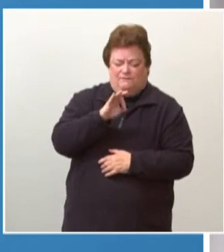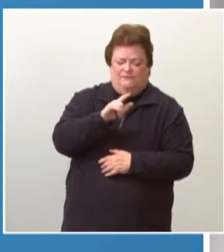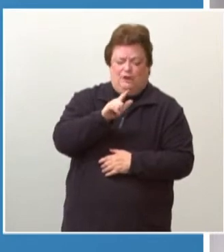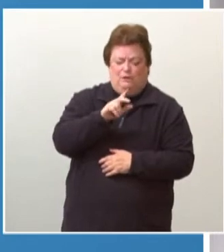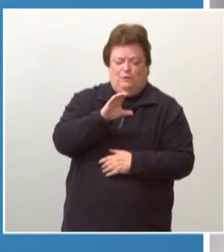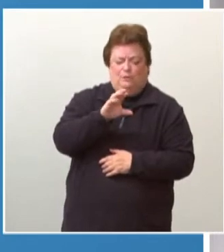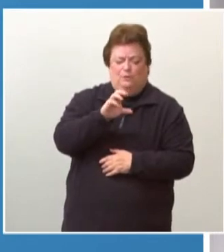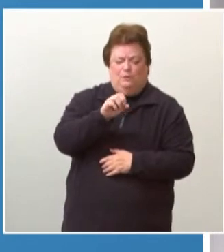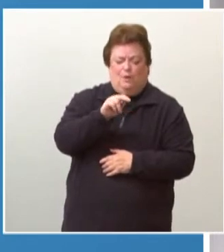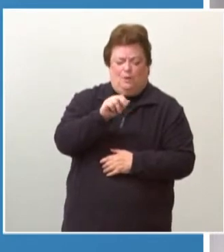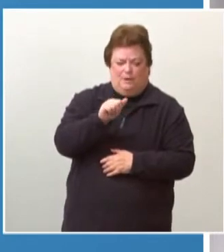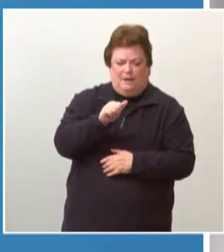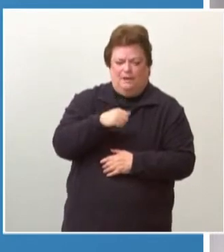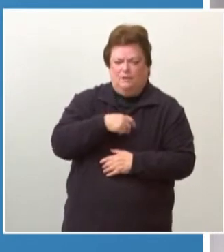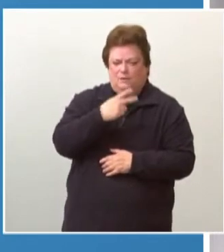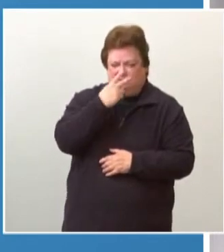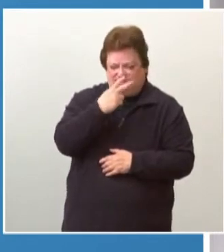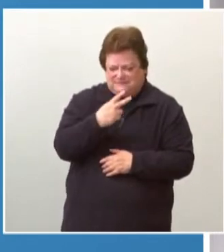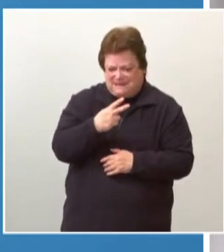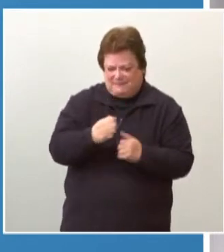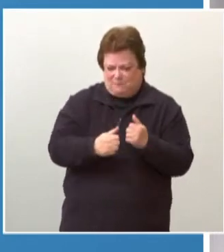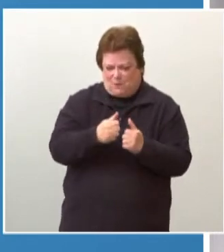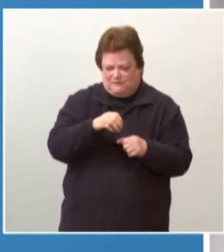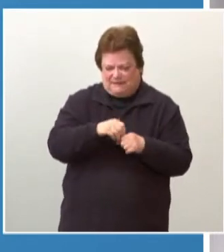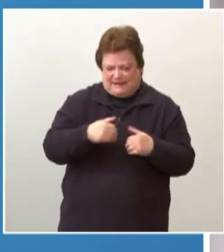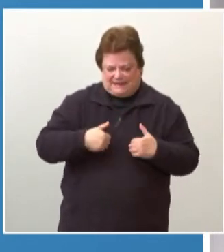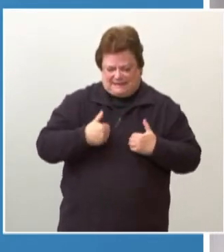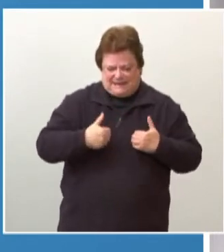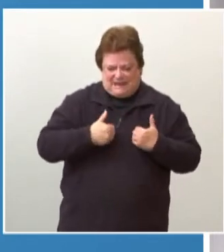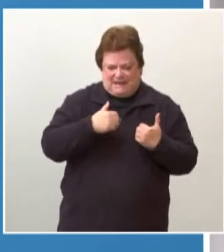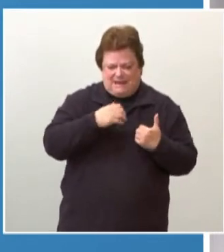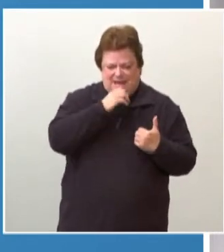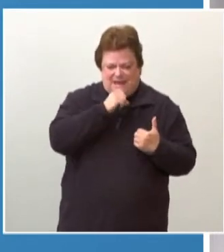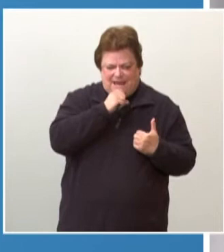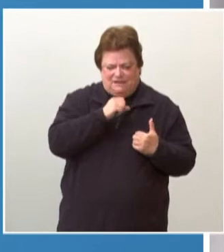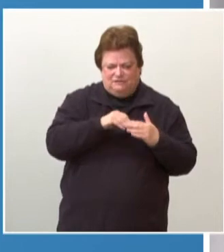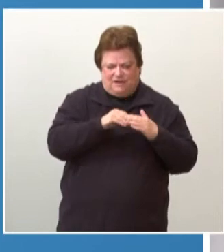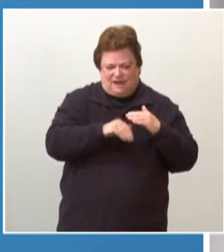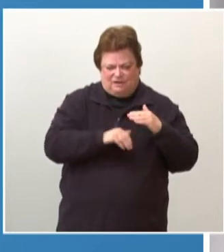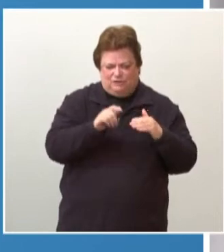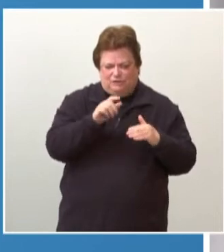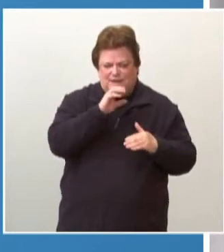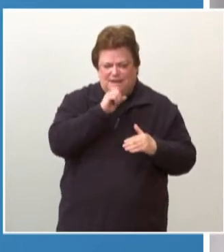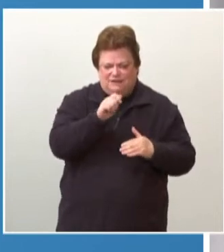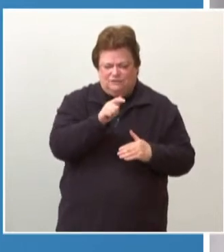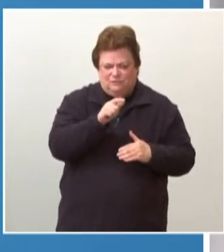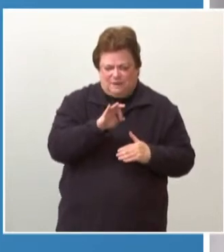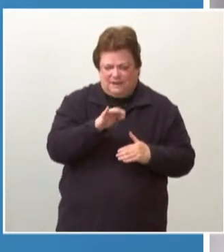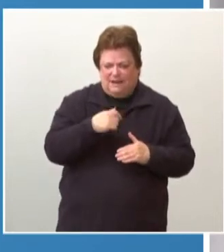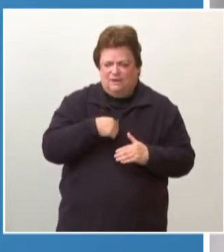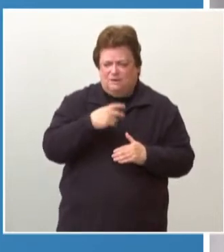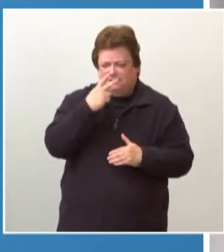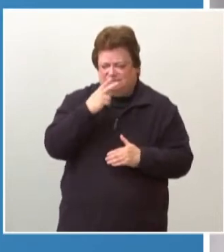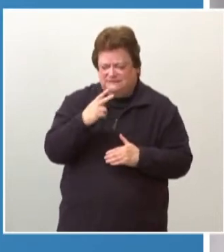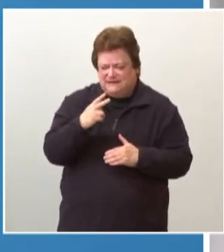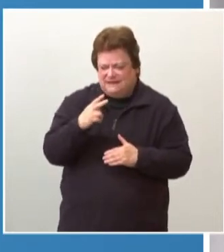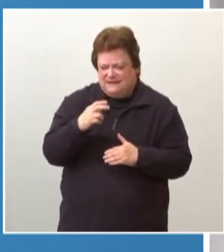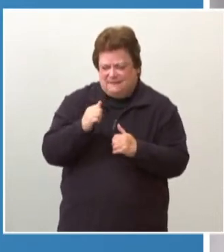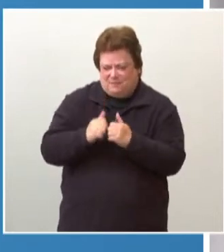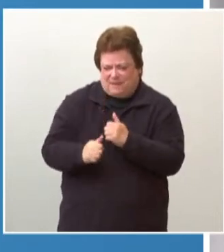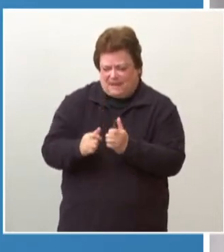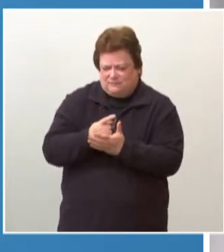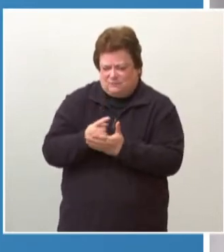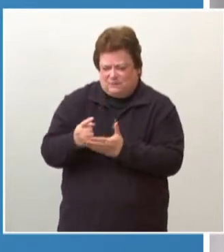our cases primarily in that younger age group, under 29. We have seen just recently in the last week